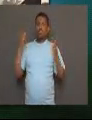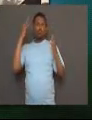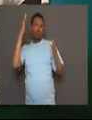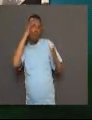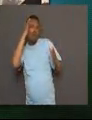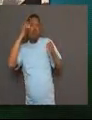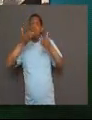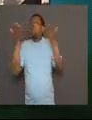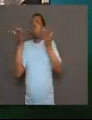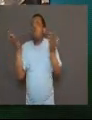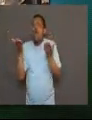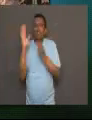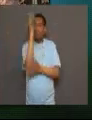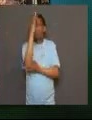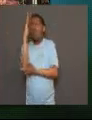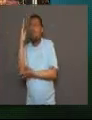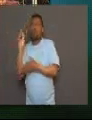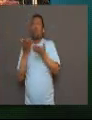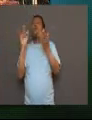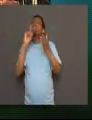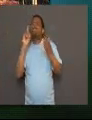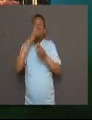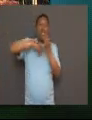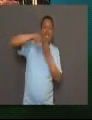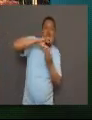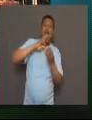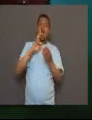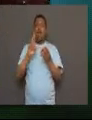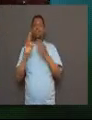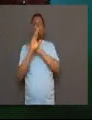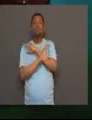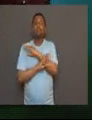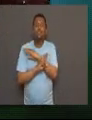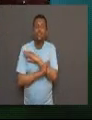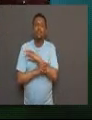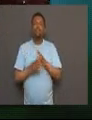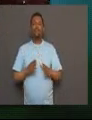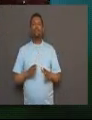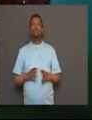to know where the forests and wooded areas are in a region.